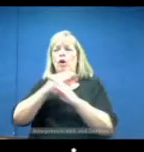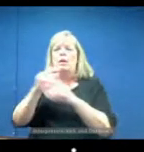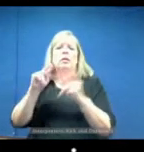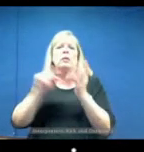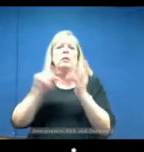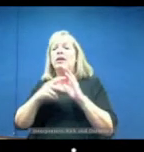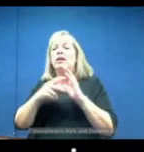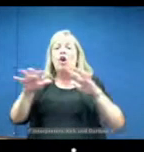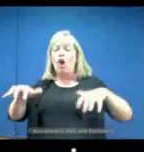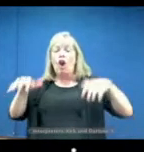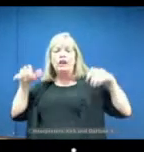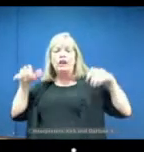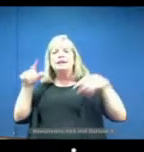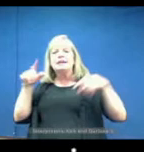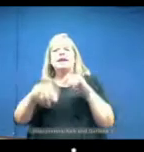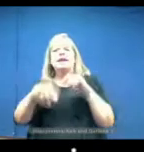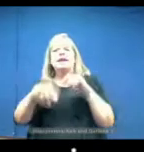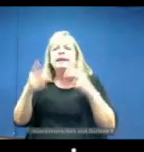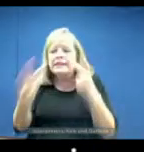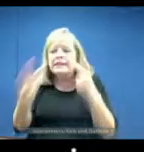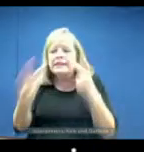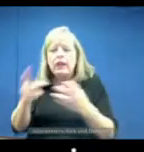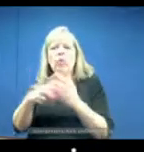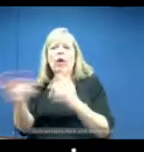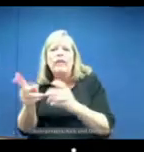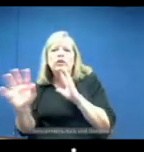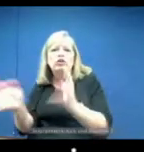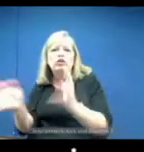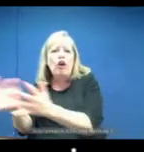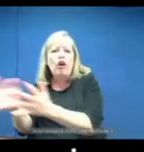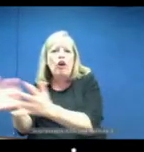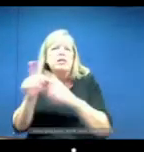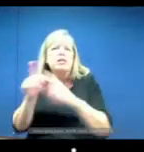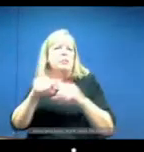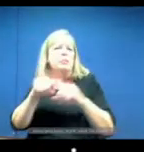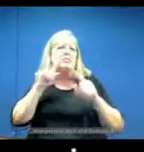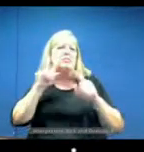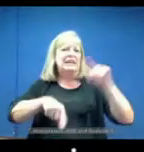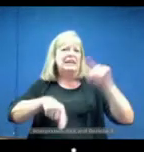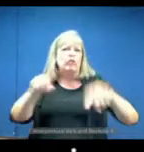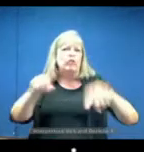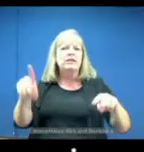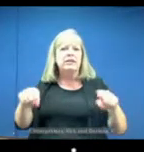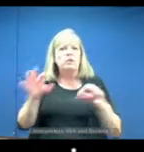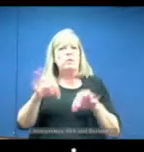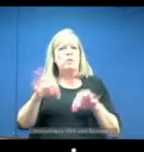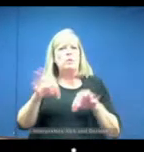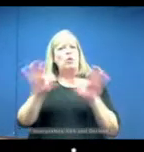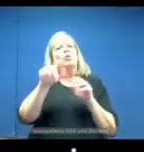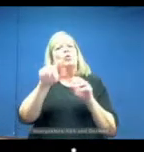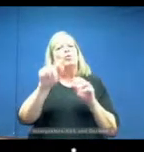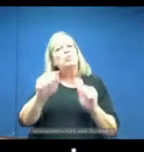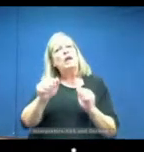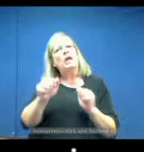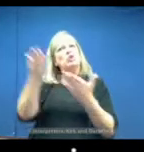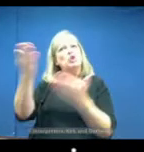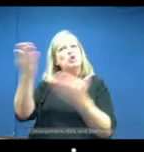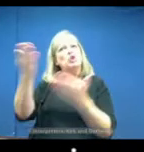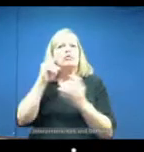courtroom. You have a kind of a fence thing. So, but these are items you can suggest.